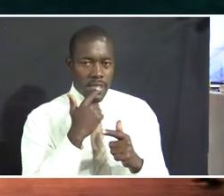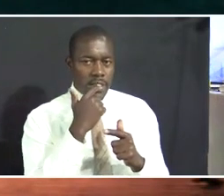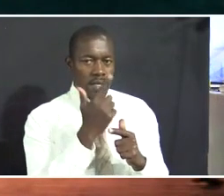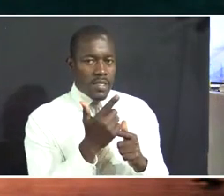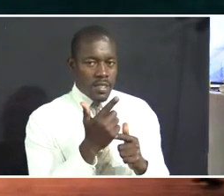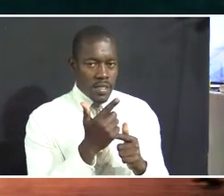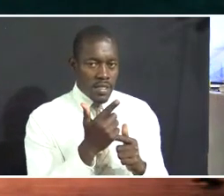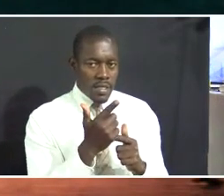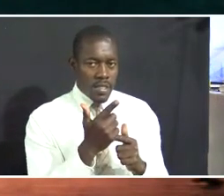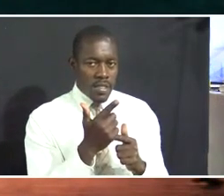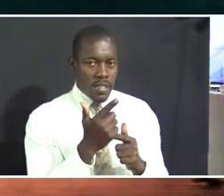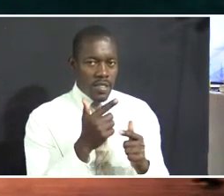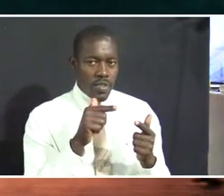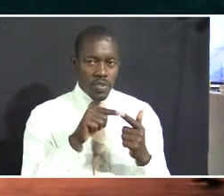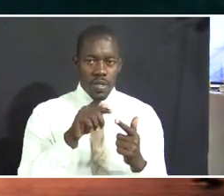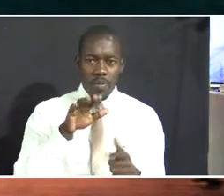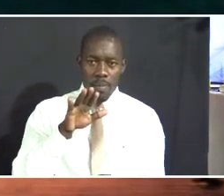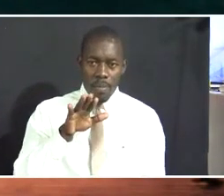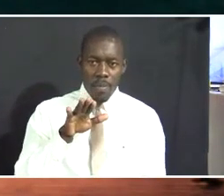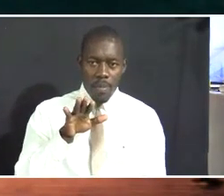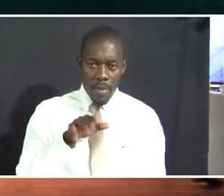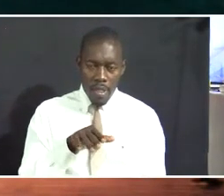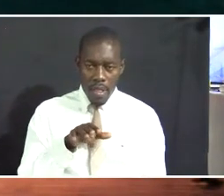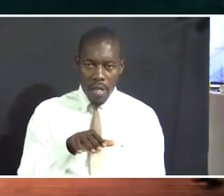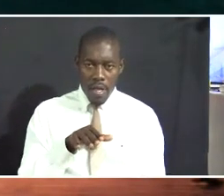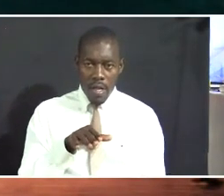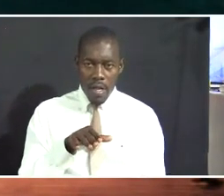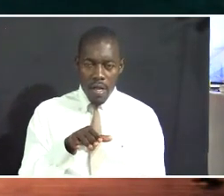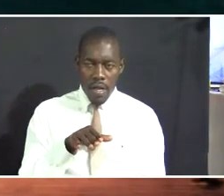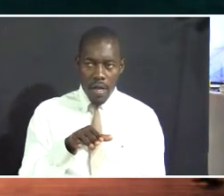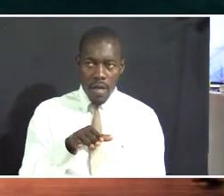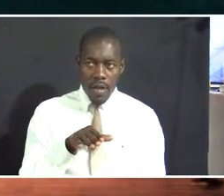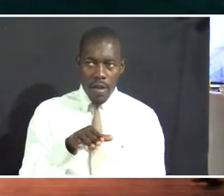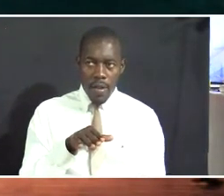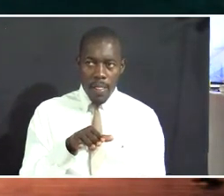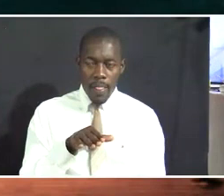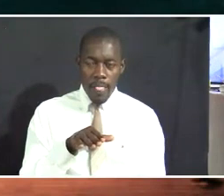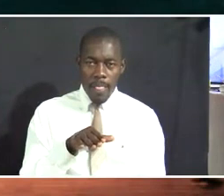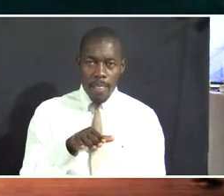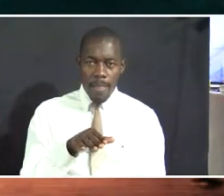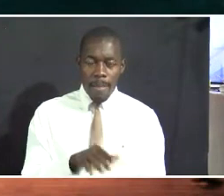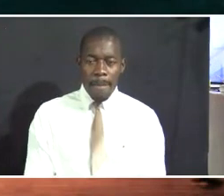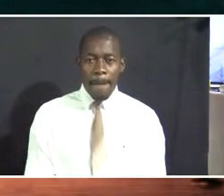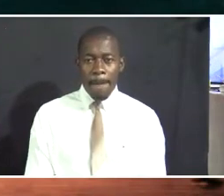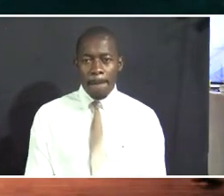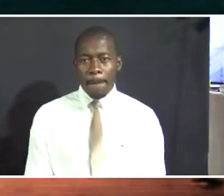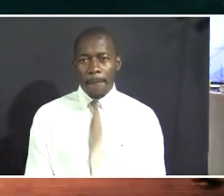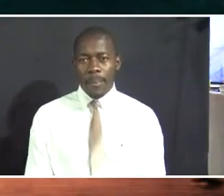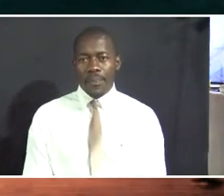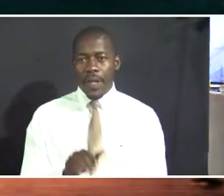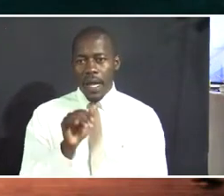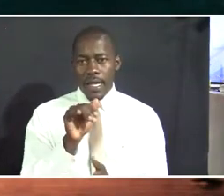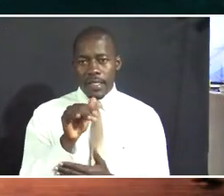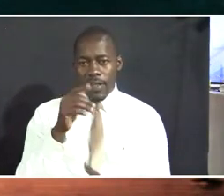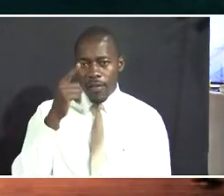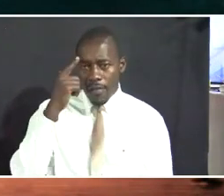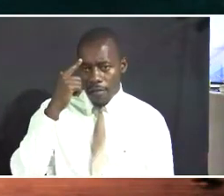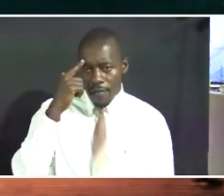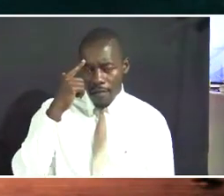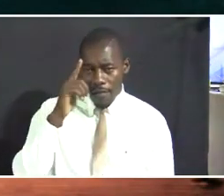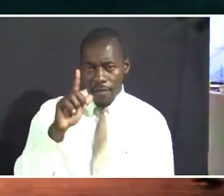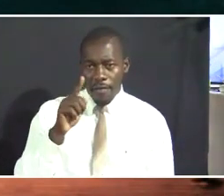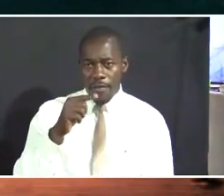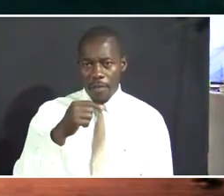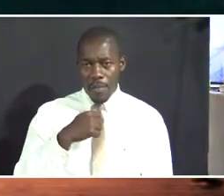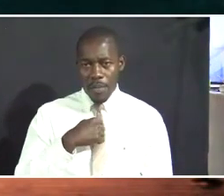refers to the mother of Moses, take this child away and nurse him for me, and I will give you wages. So